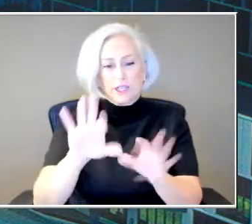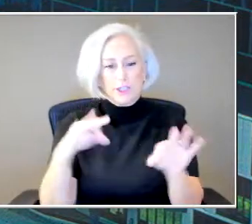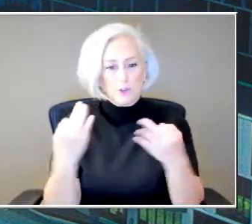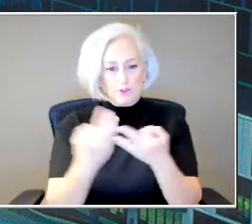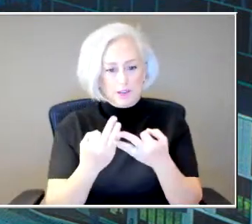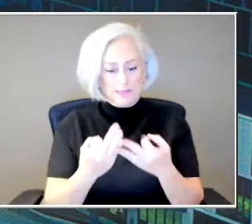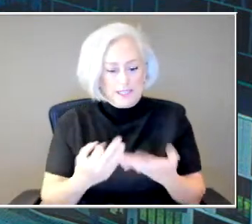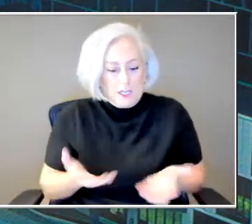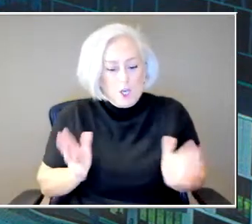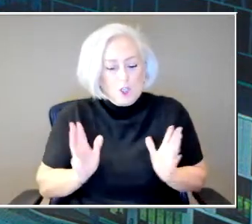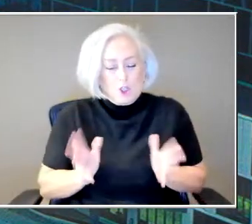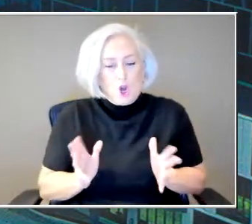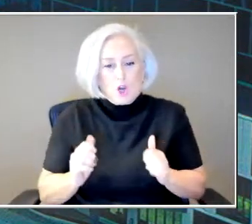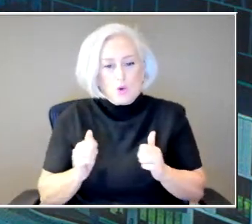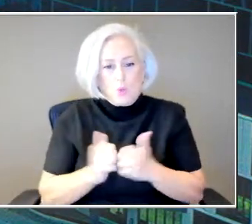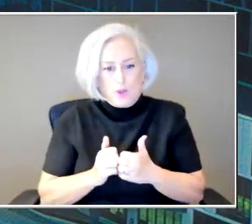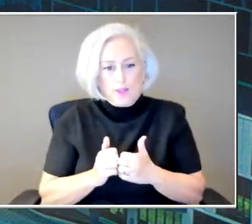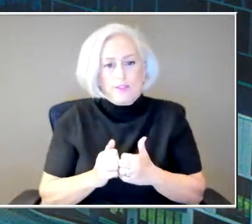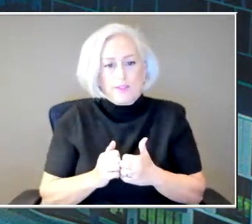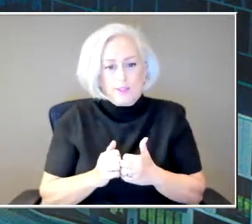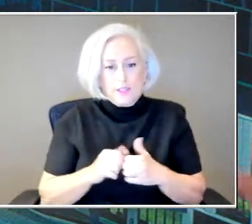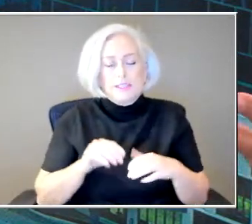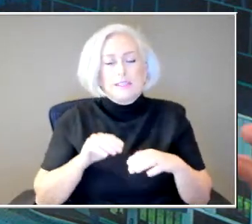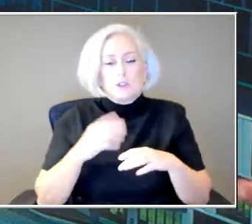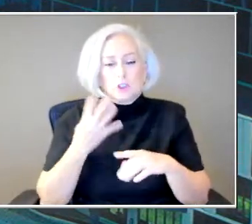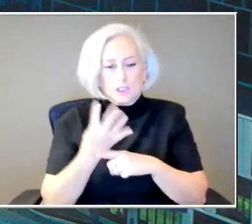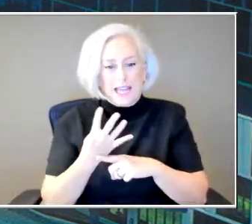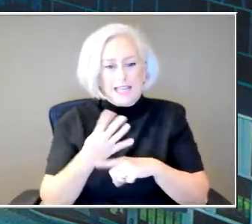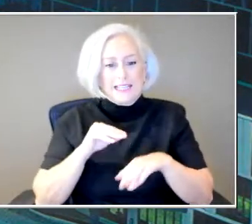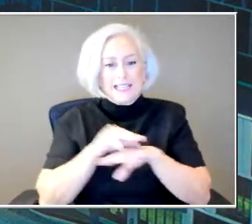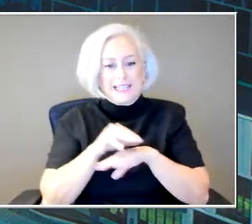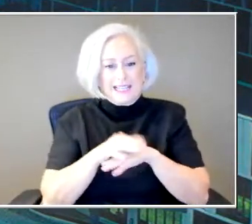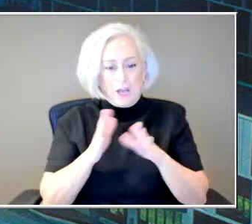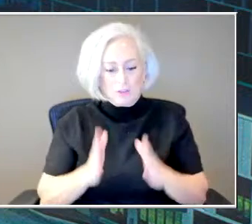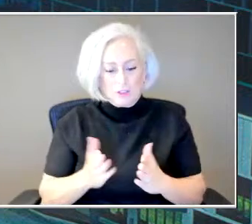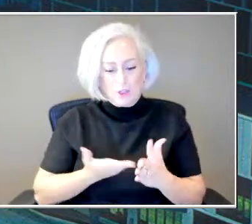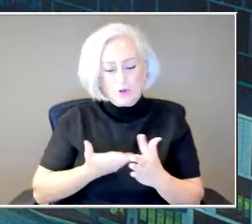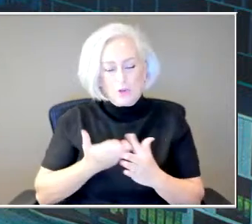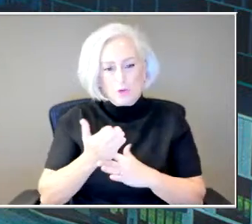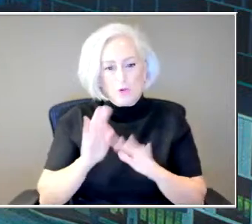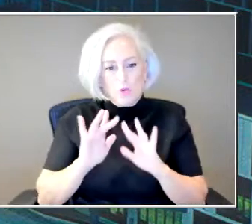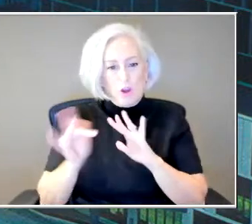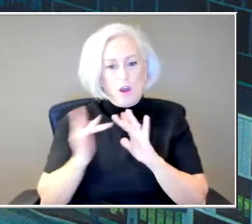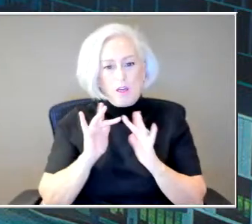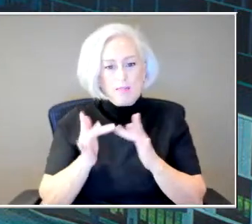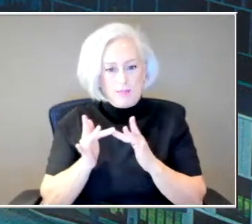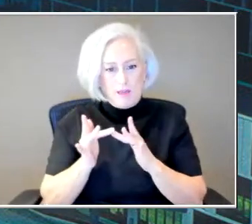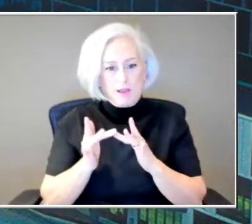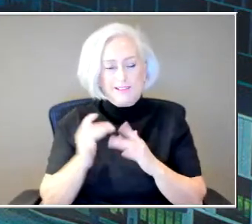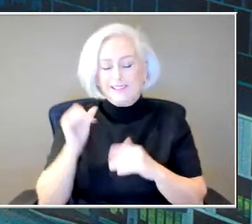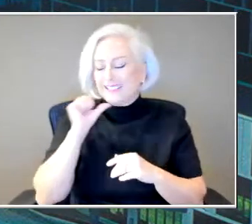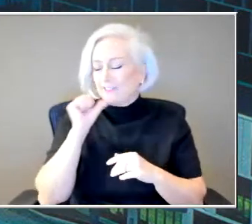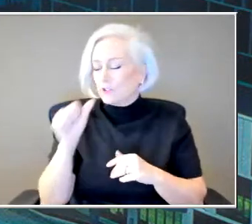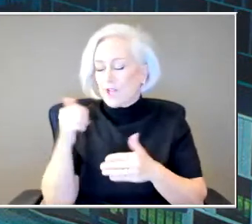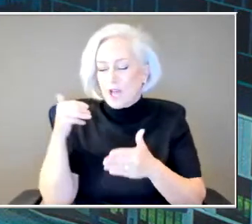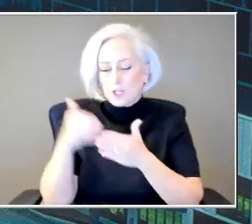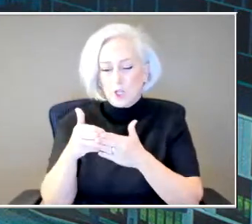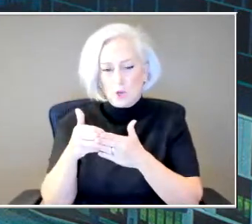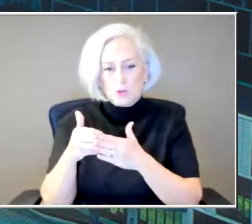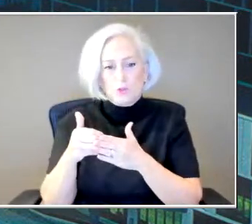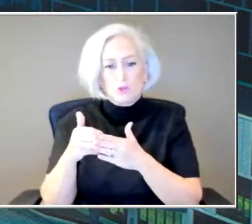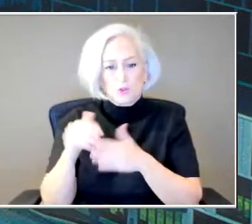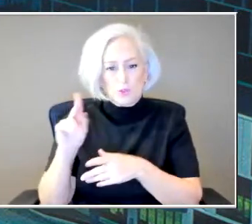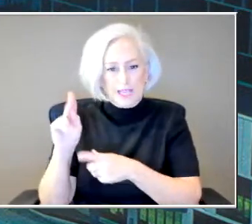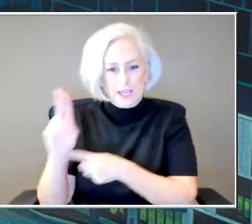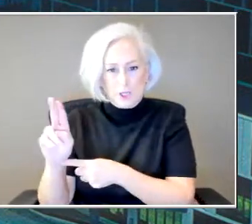geneticists. And I believe you can find them through a website. I think if you're not close to KU, you can find them through a website to go to someone